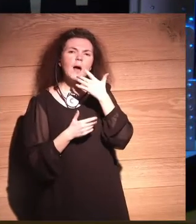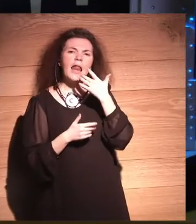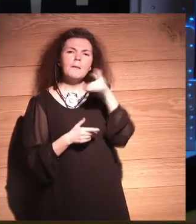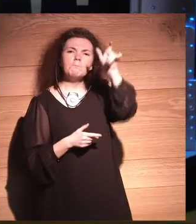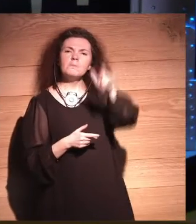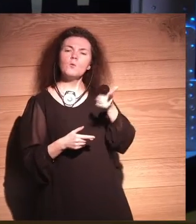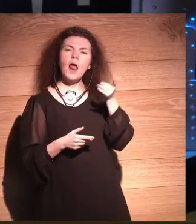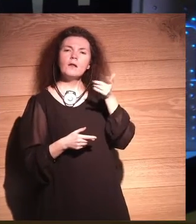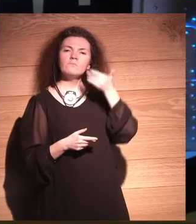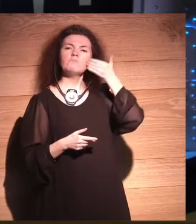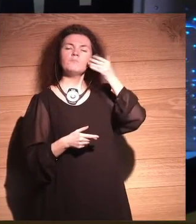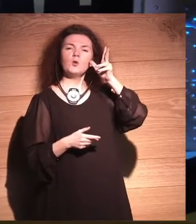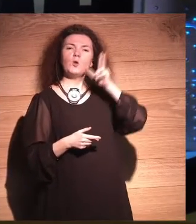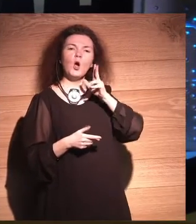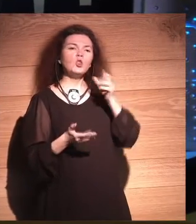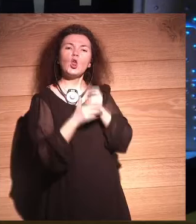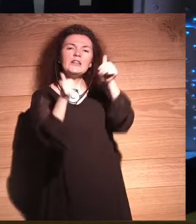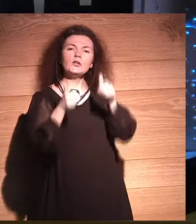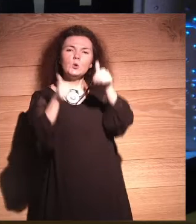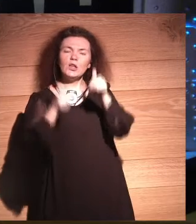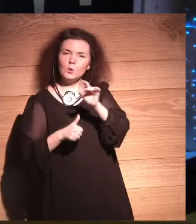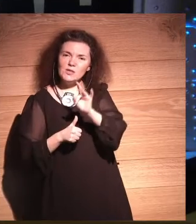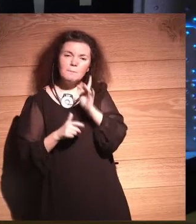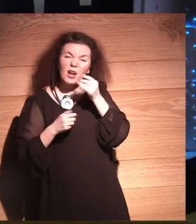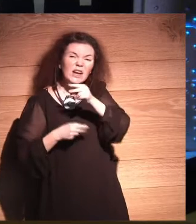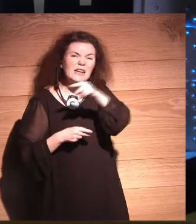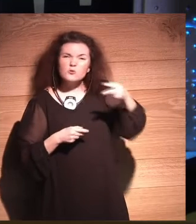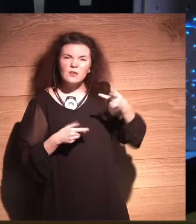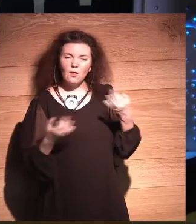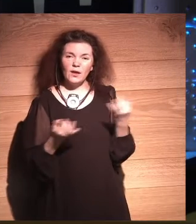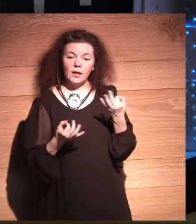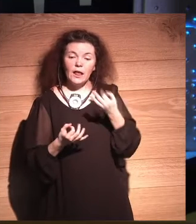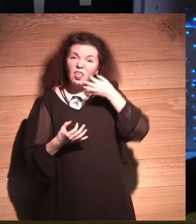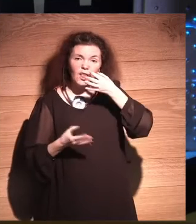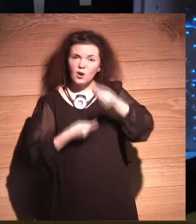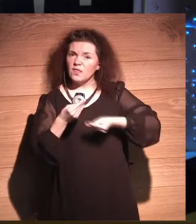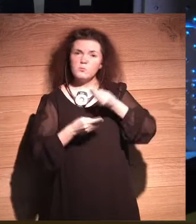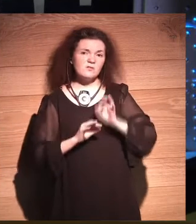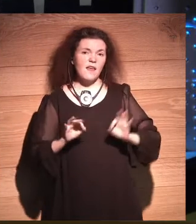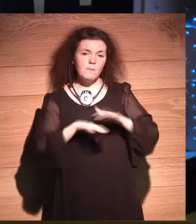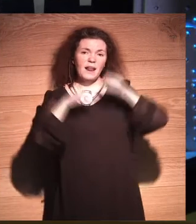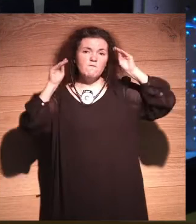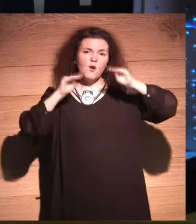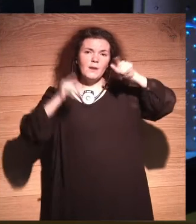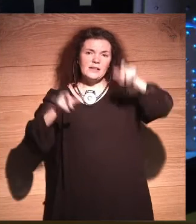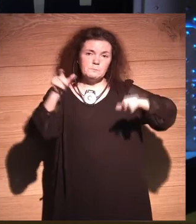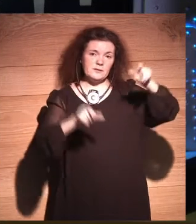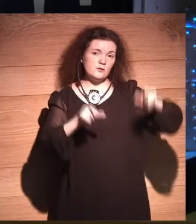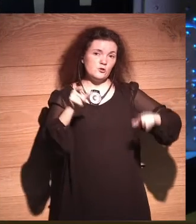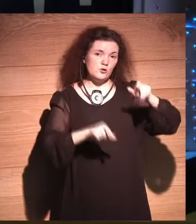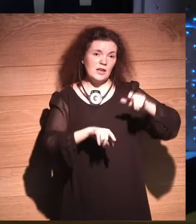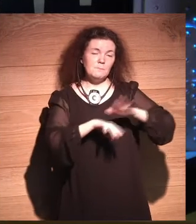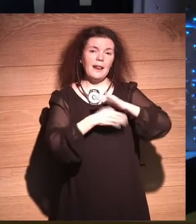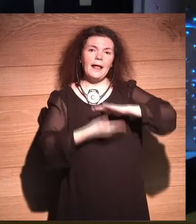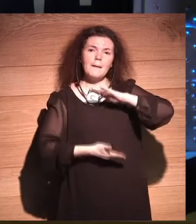as a result of which we do very, very little to actually train people in the practical solution to problems. And finally, one more